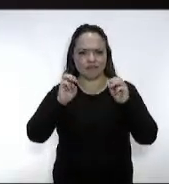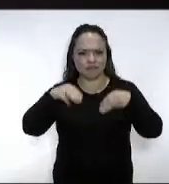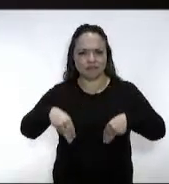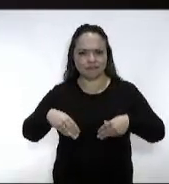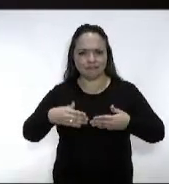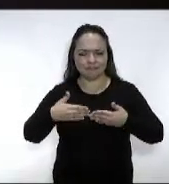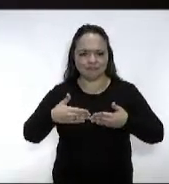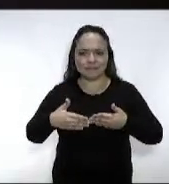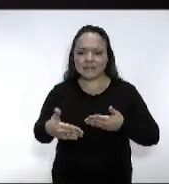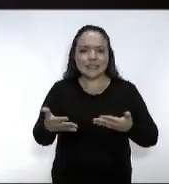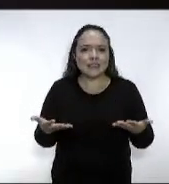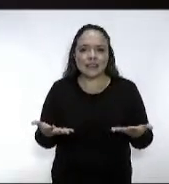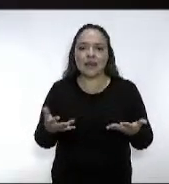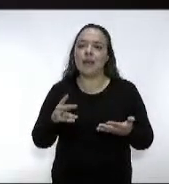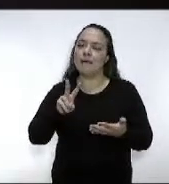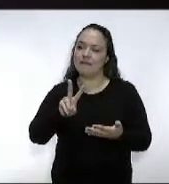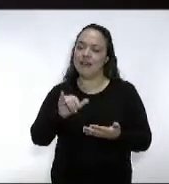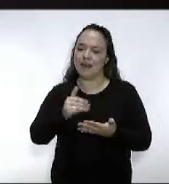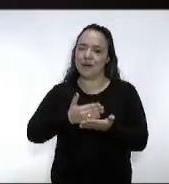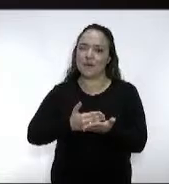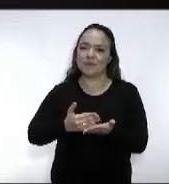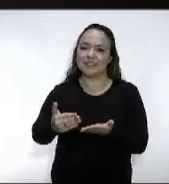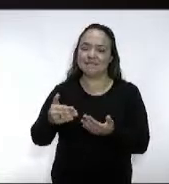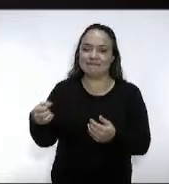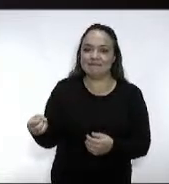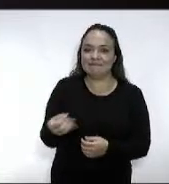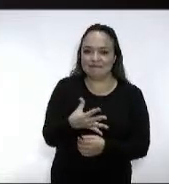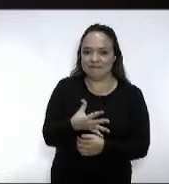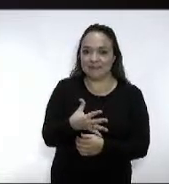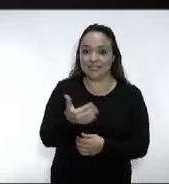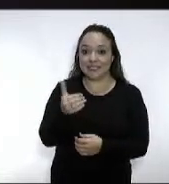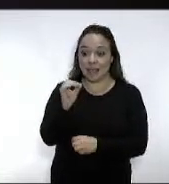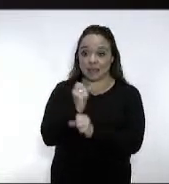end. Actually, it's only about to begin.